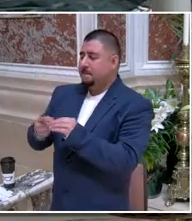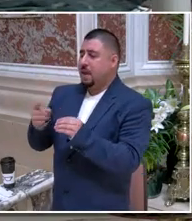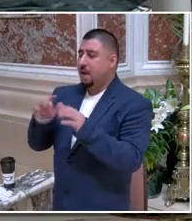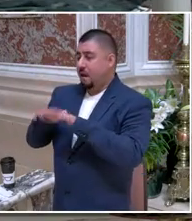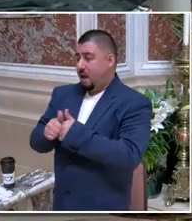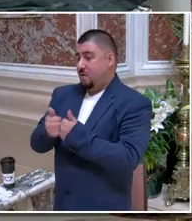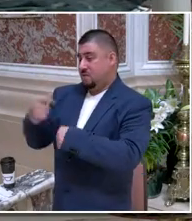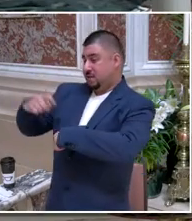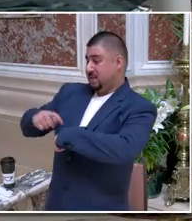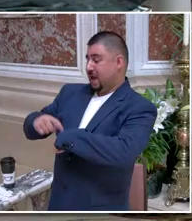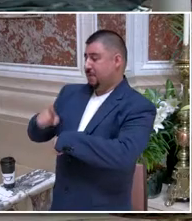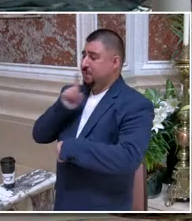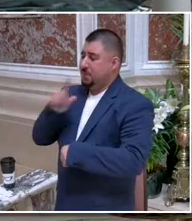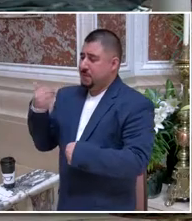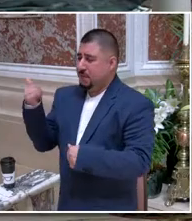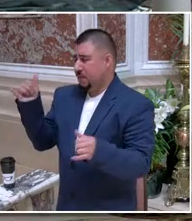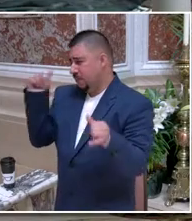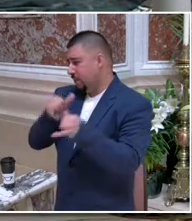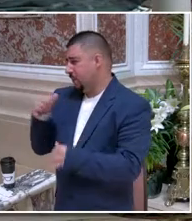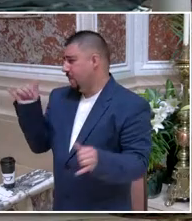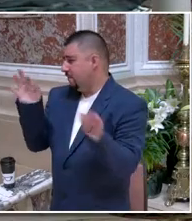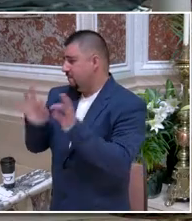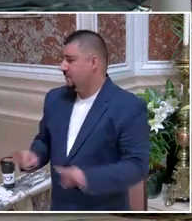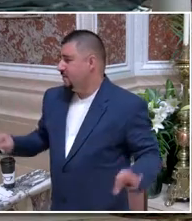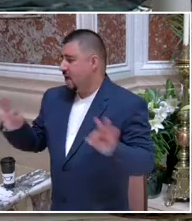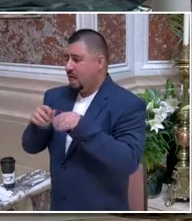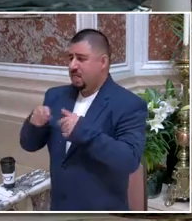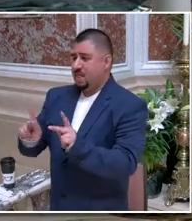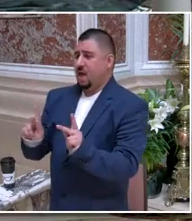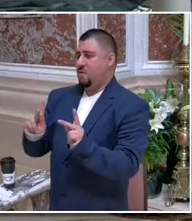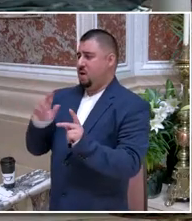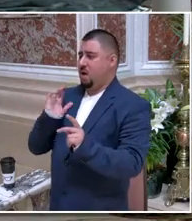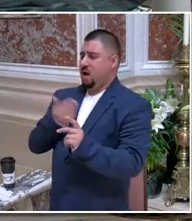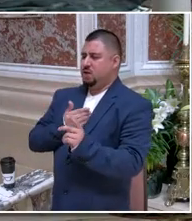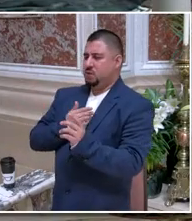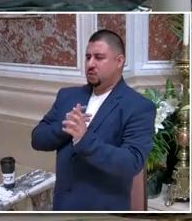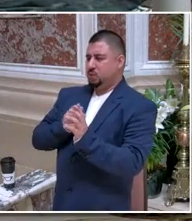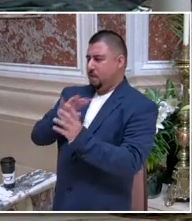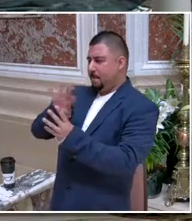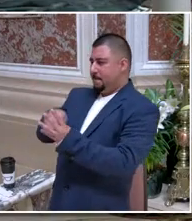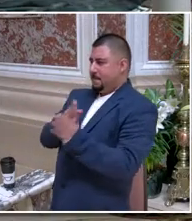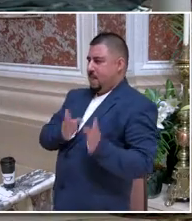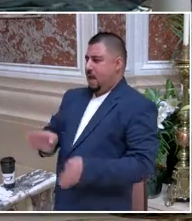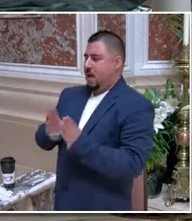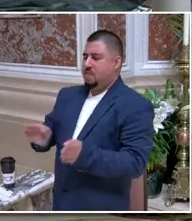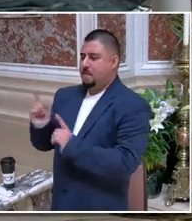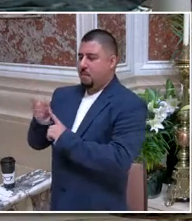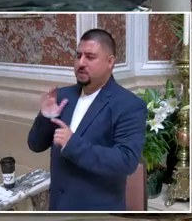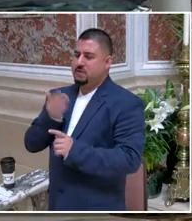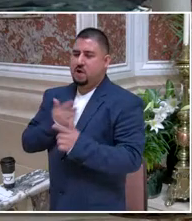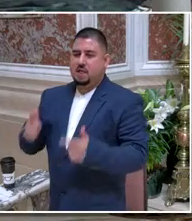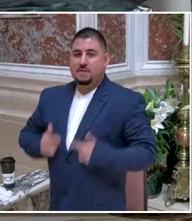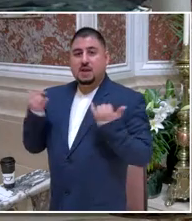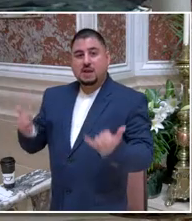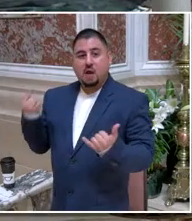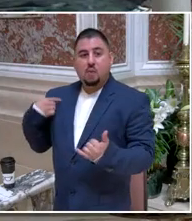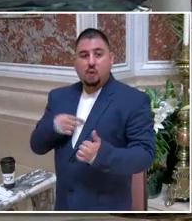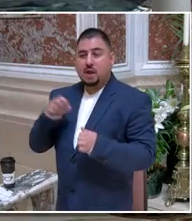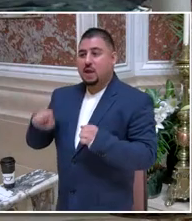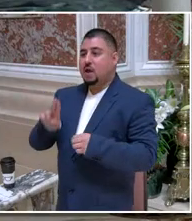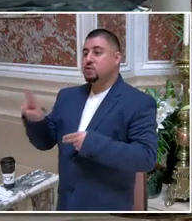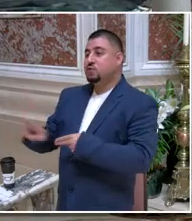value of time in allotting the moments of our lives. We can now